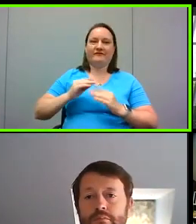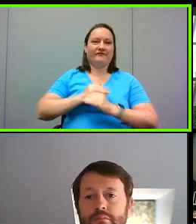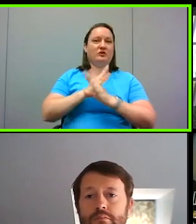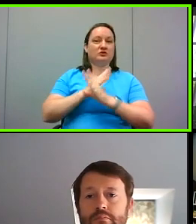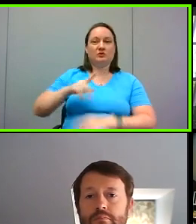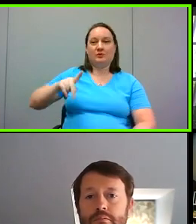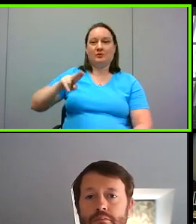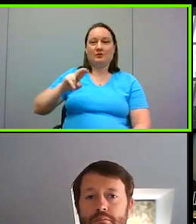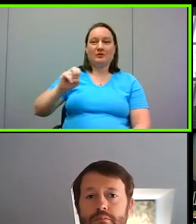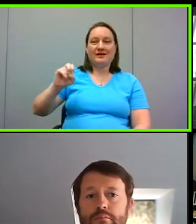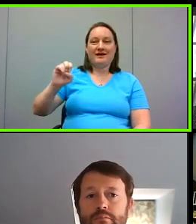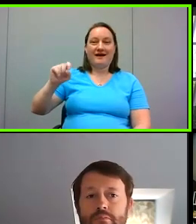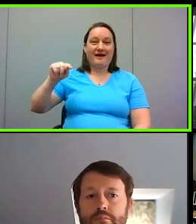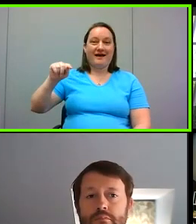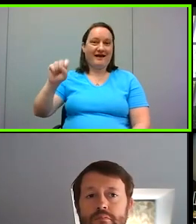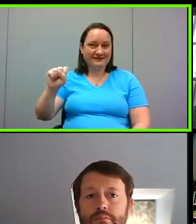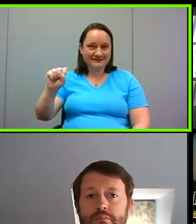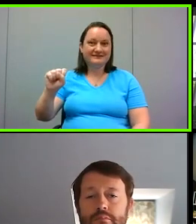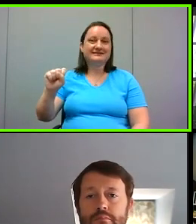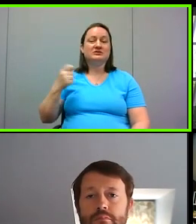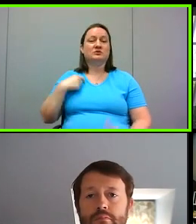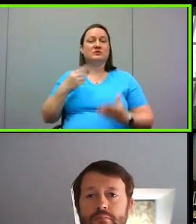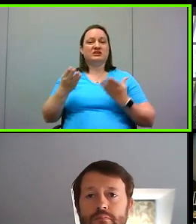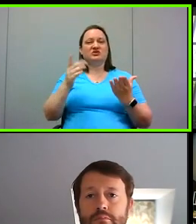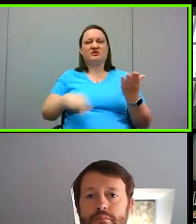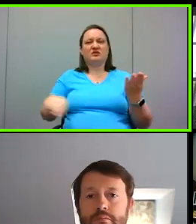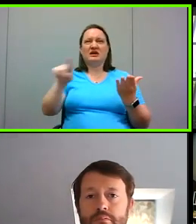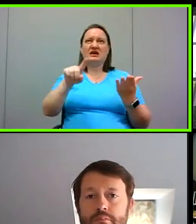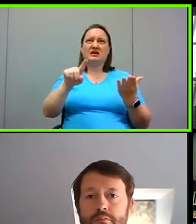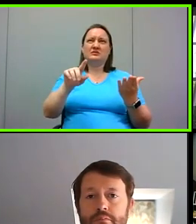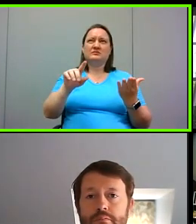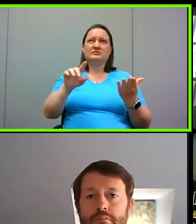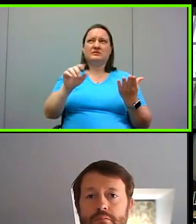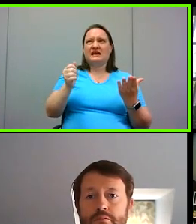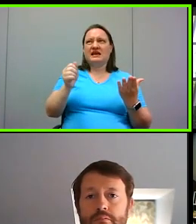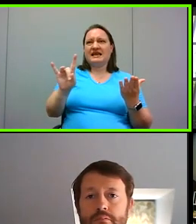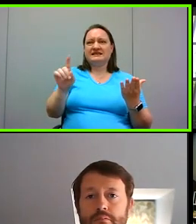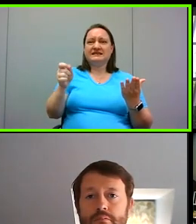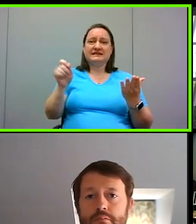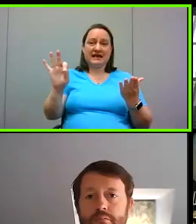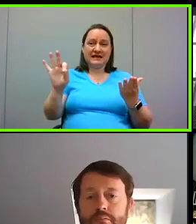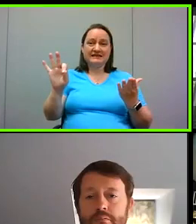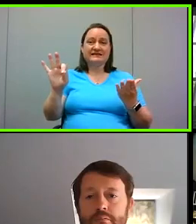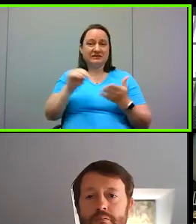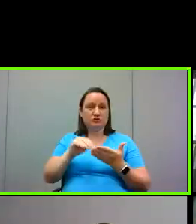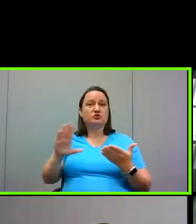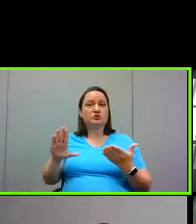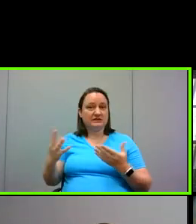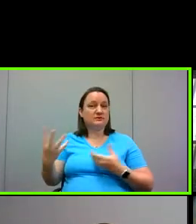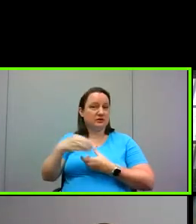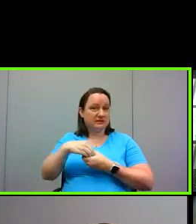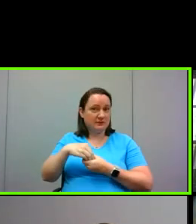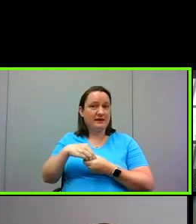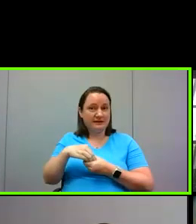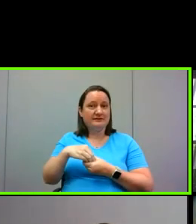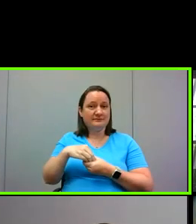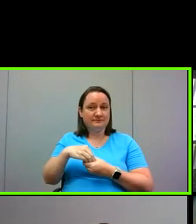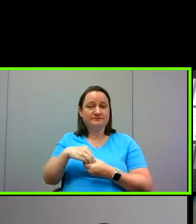month. We were able to serve about, I think we had about 18 or 19 students that participated in between